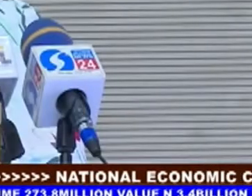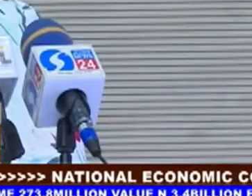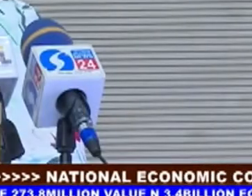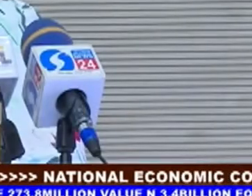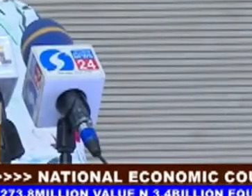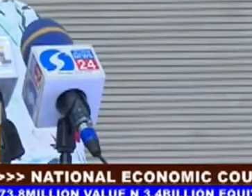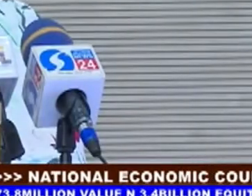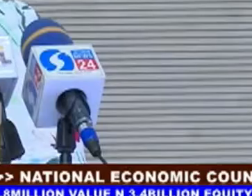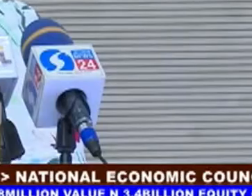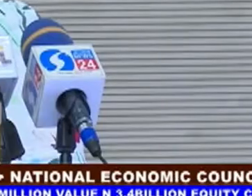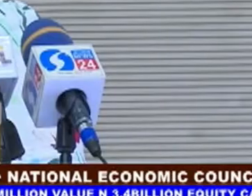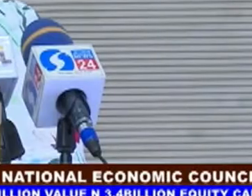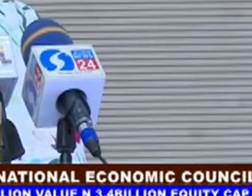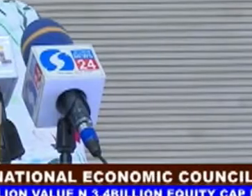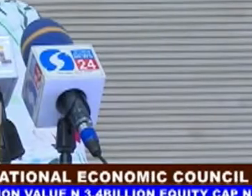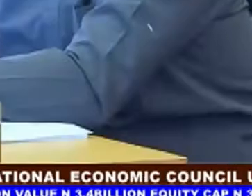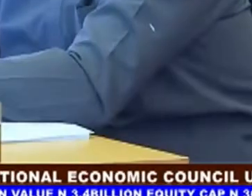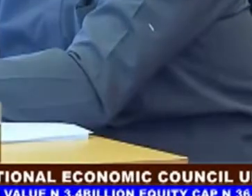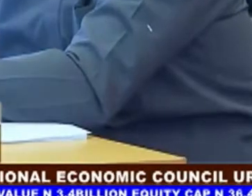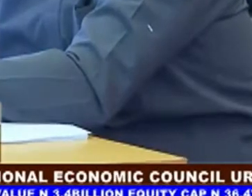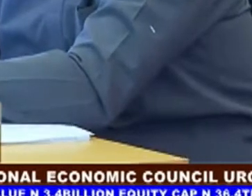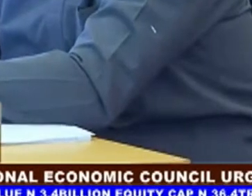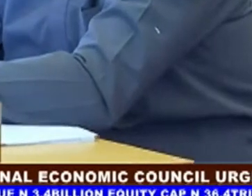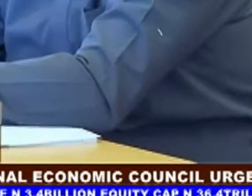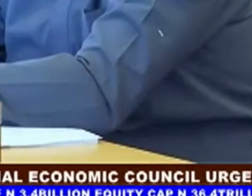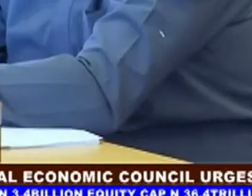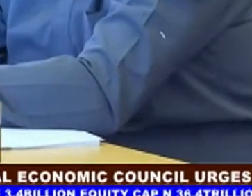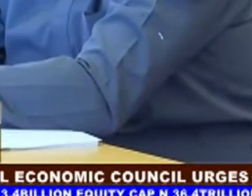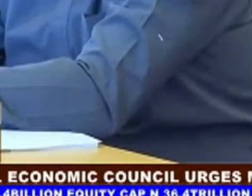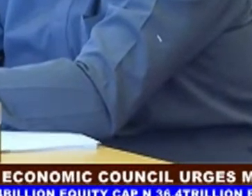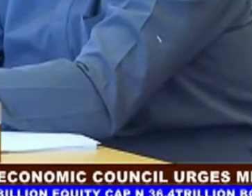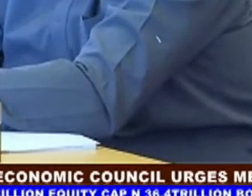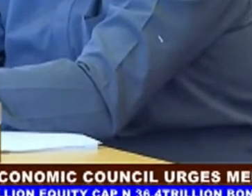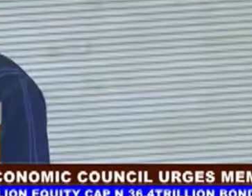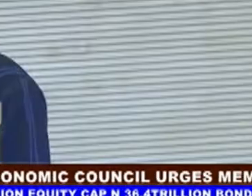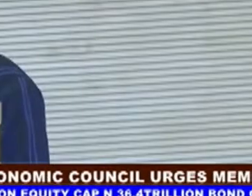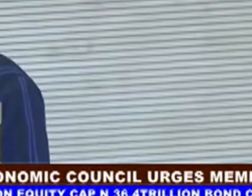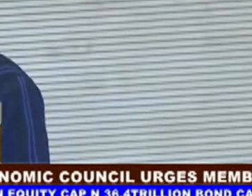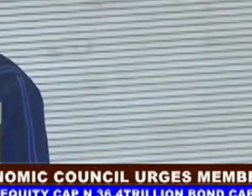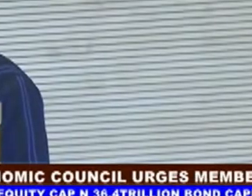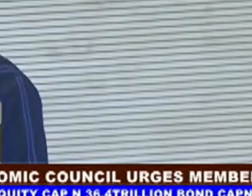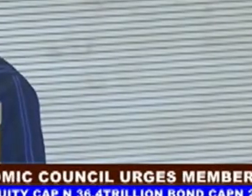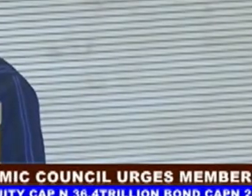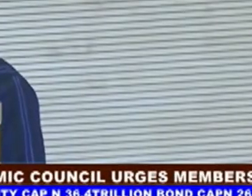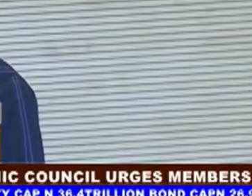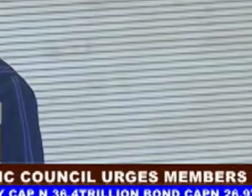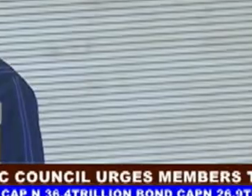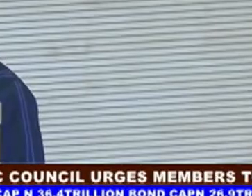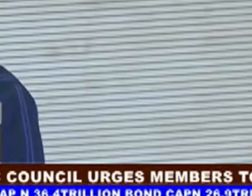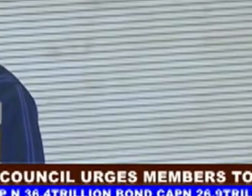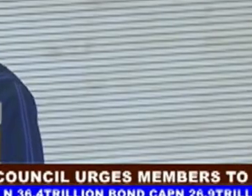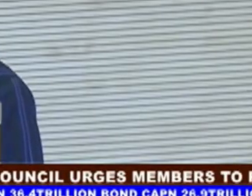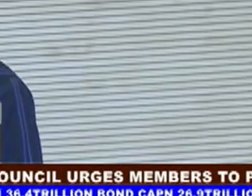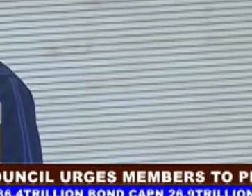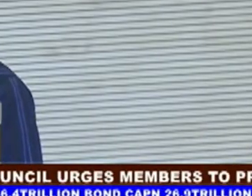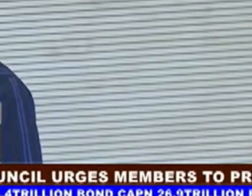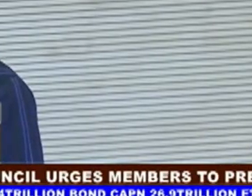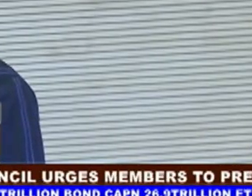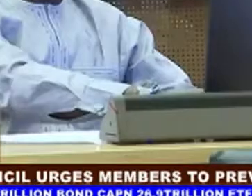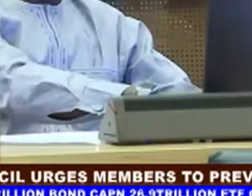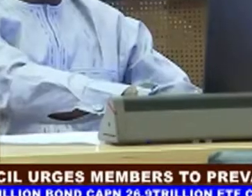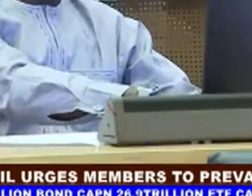and boundaries confidentiality should be set. These, they stressed, will bridge information gaps, promote good governance, and